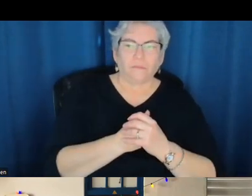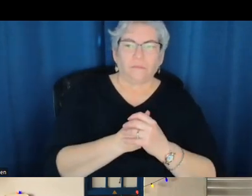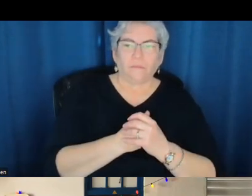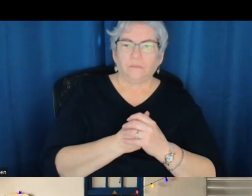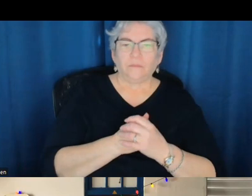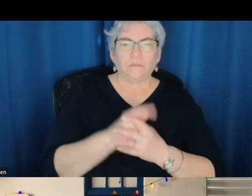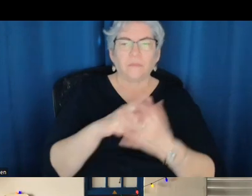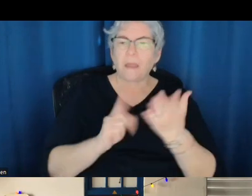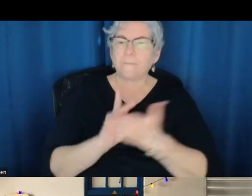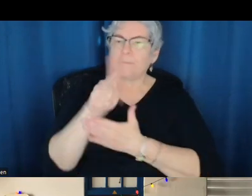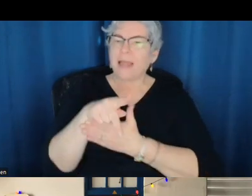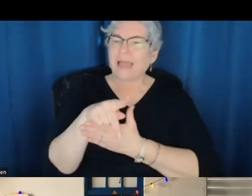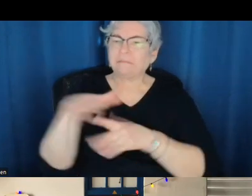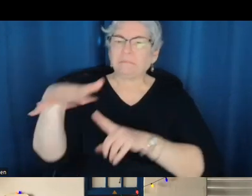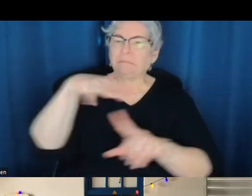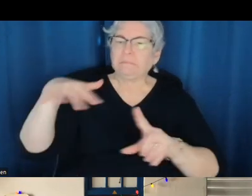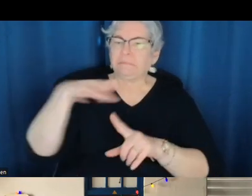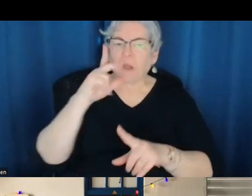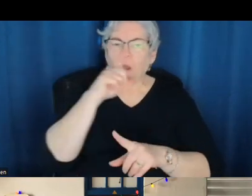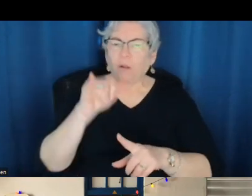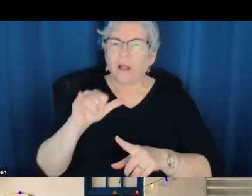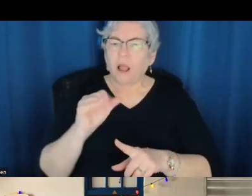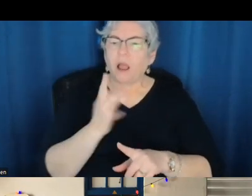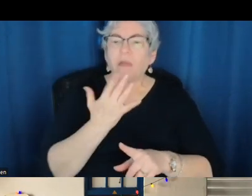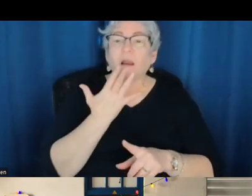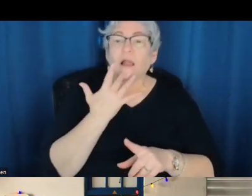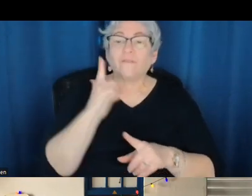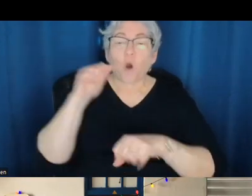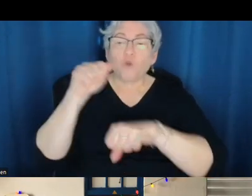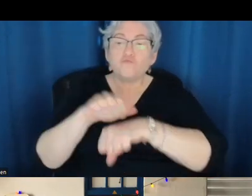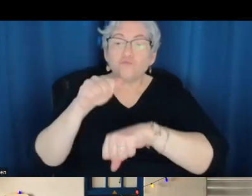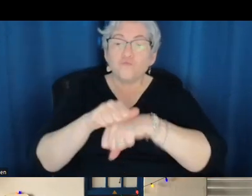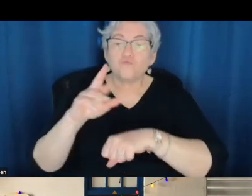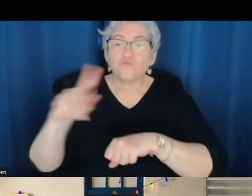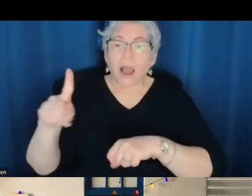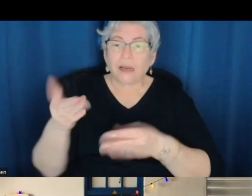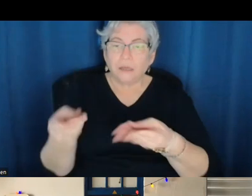What do the plant communities look like? What are the colors of the rocks and soil?